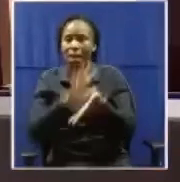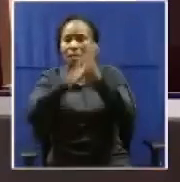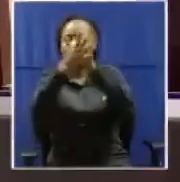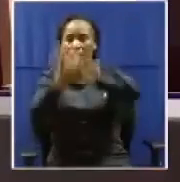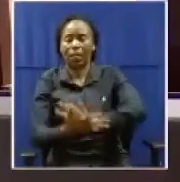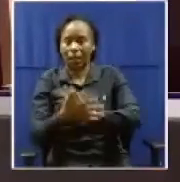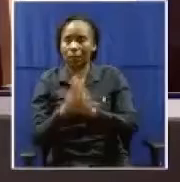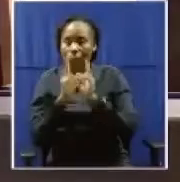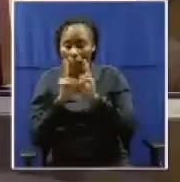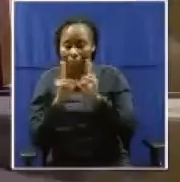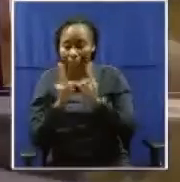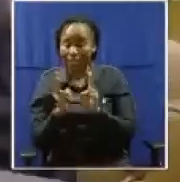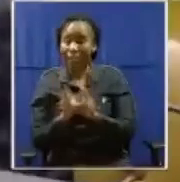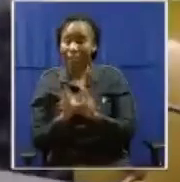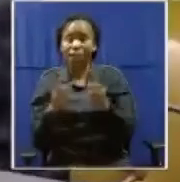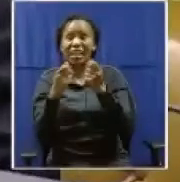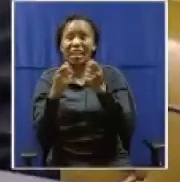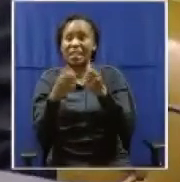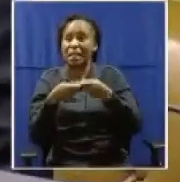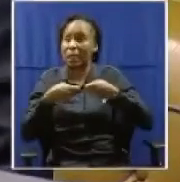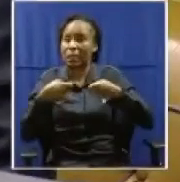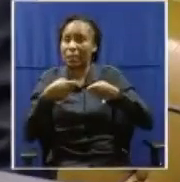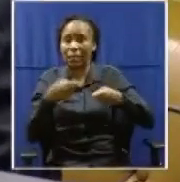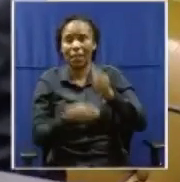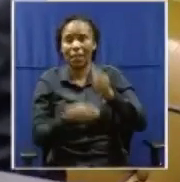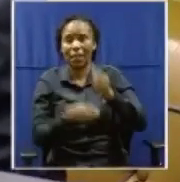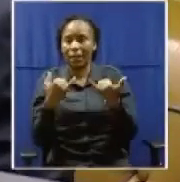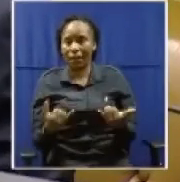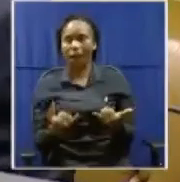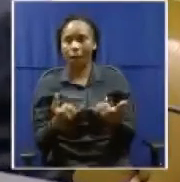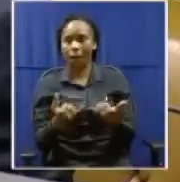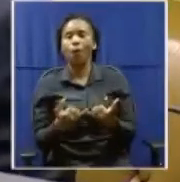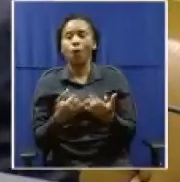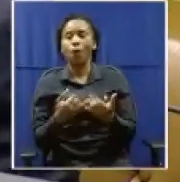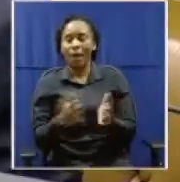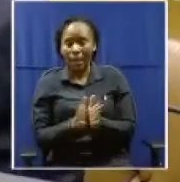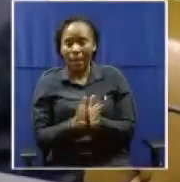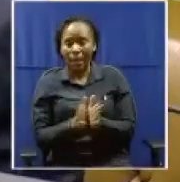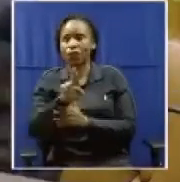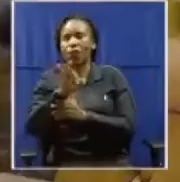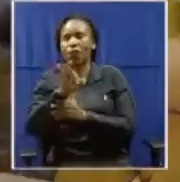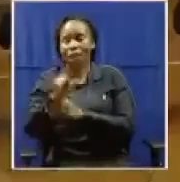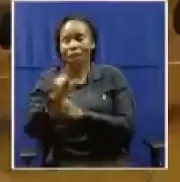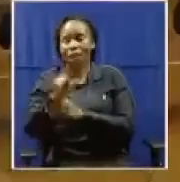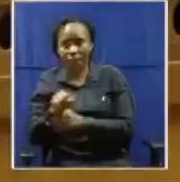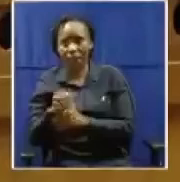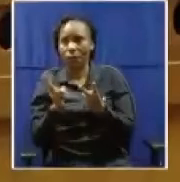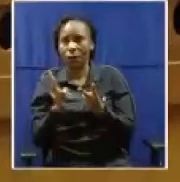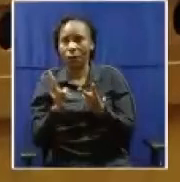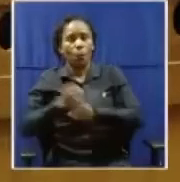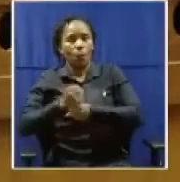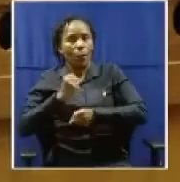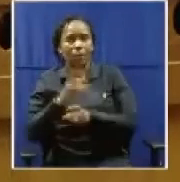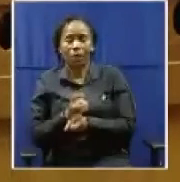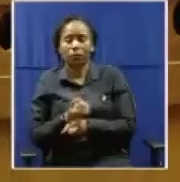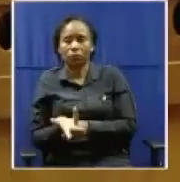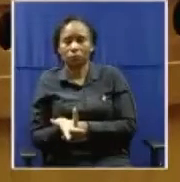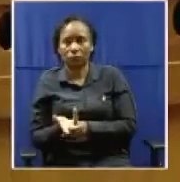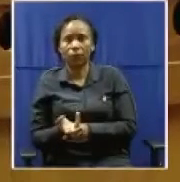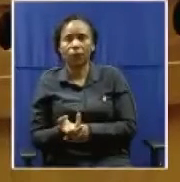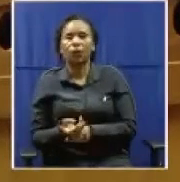financial constraints already facing the nation as well as the constraints under which the uif is had to operate it does